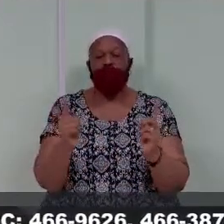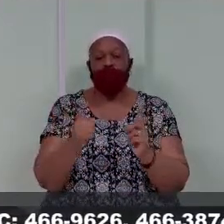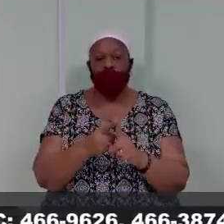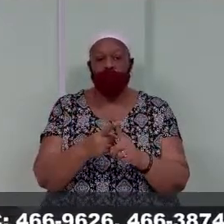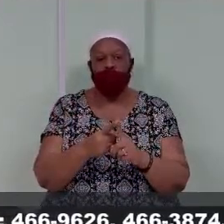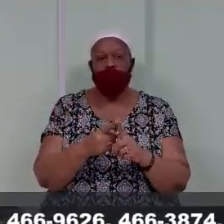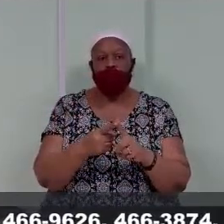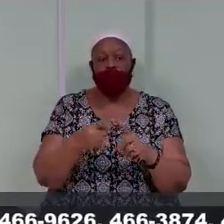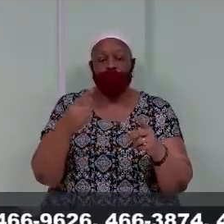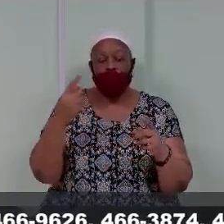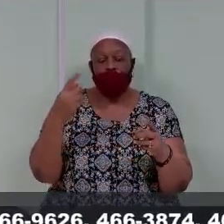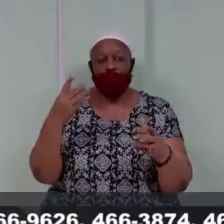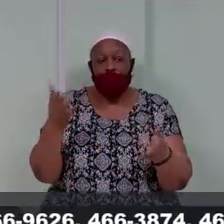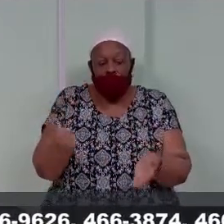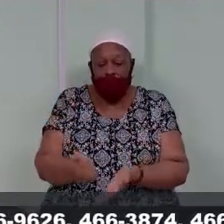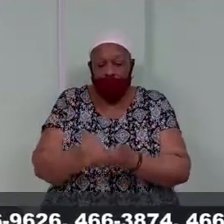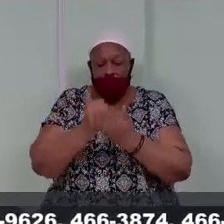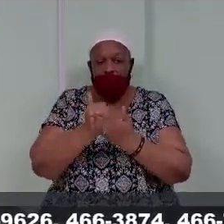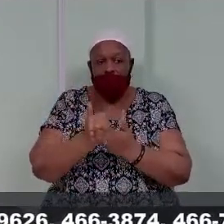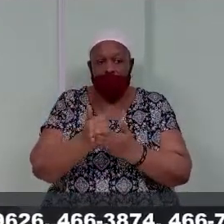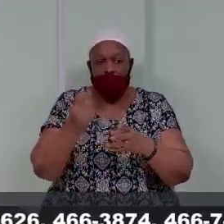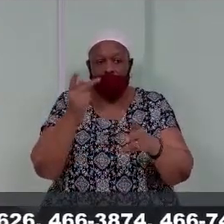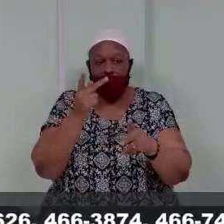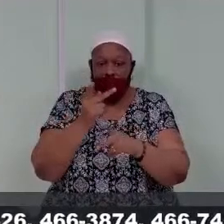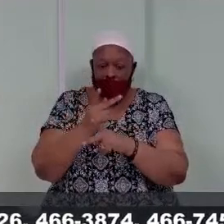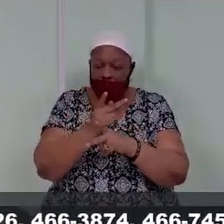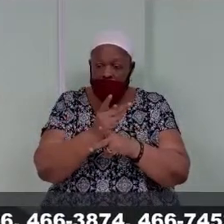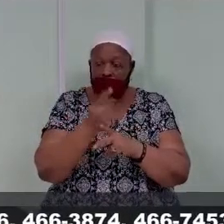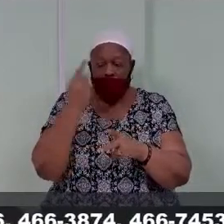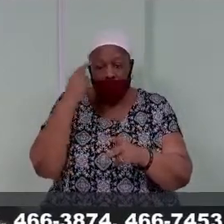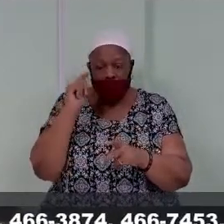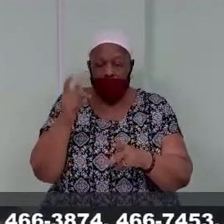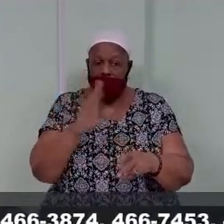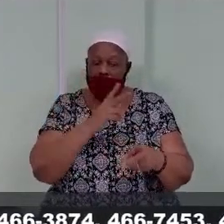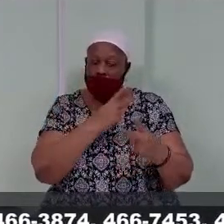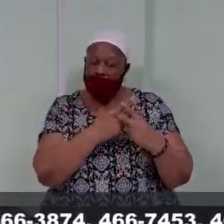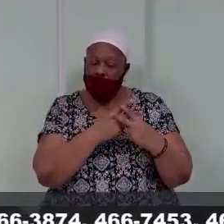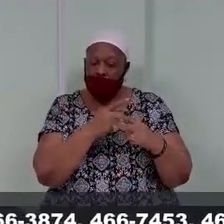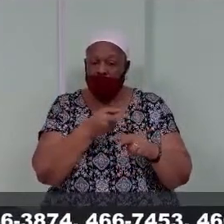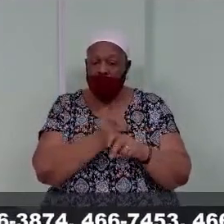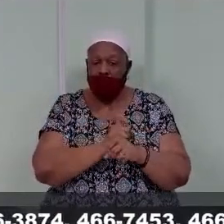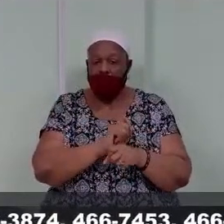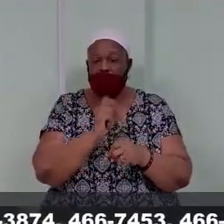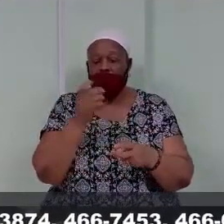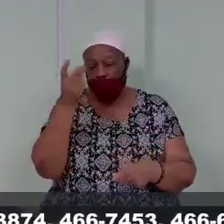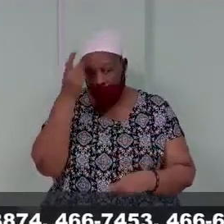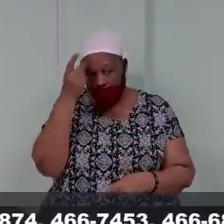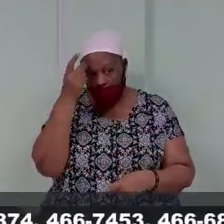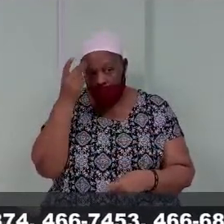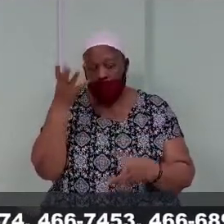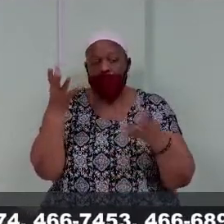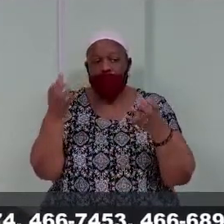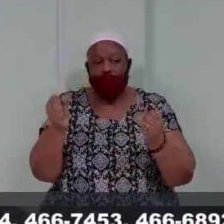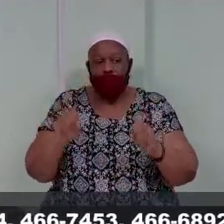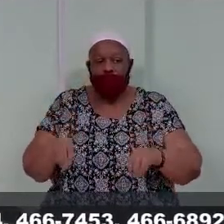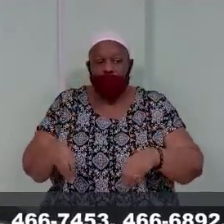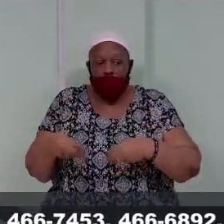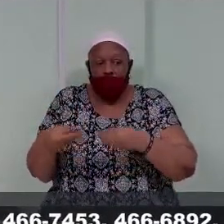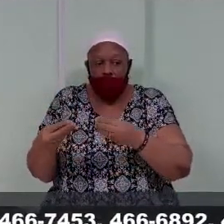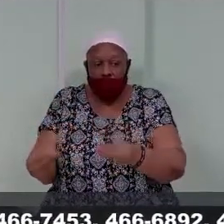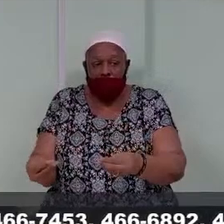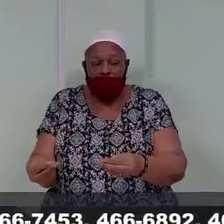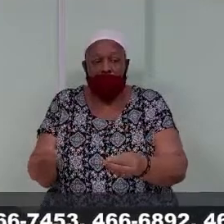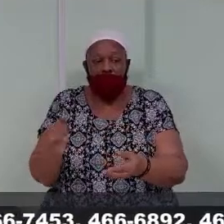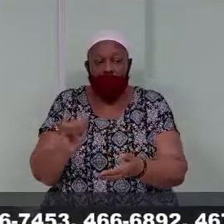safe from this pandemic and would like to support their efforts with this donation. As the government moves